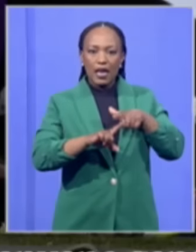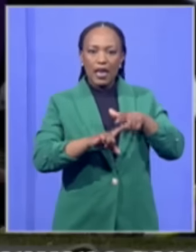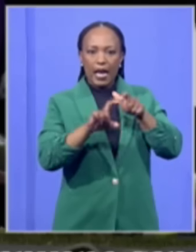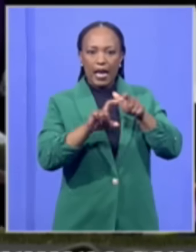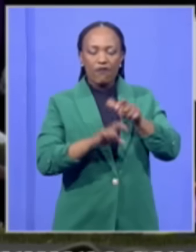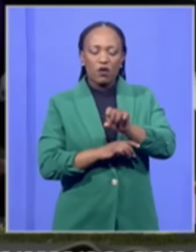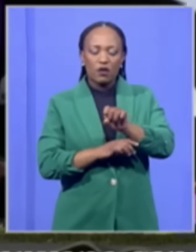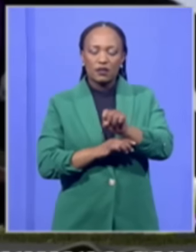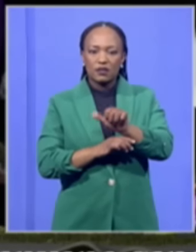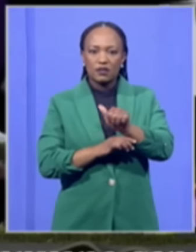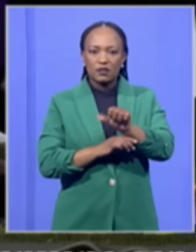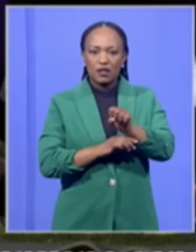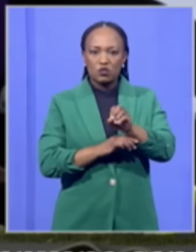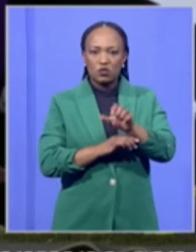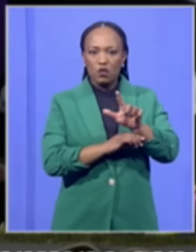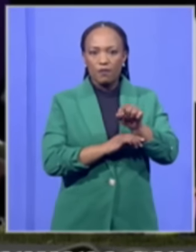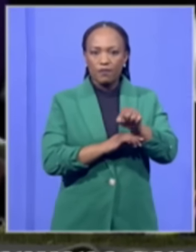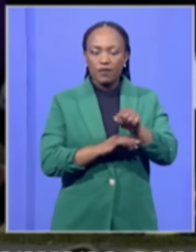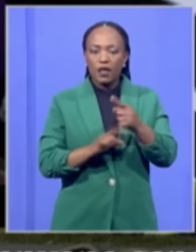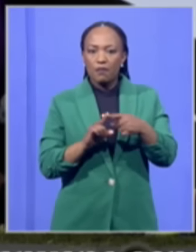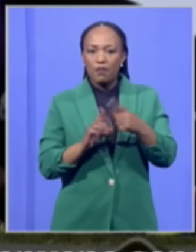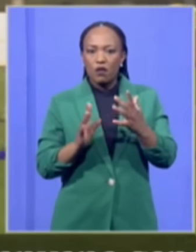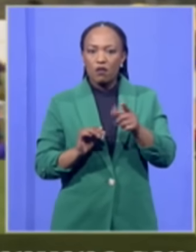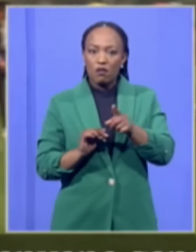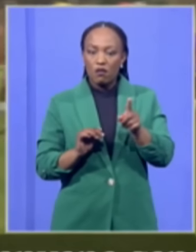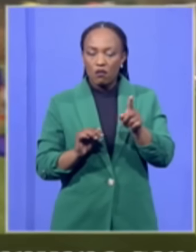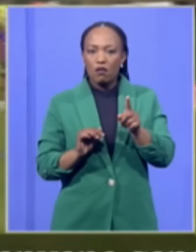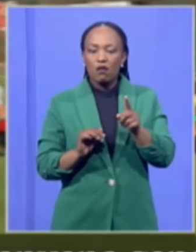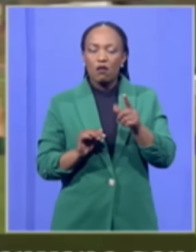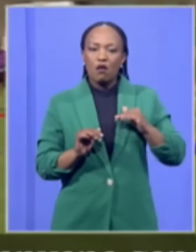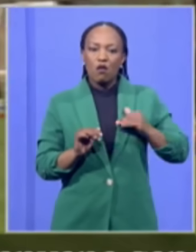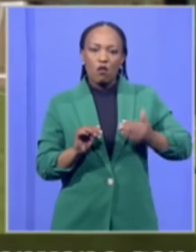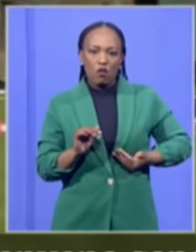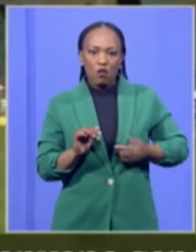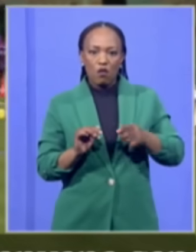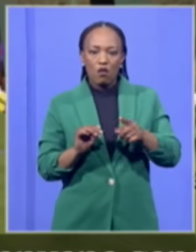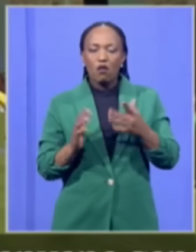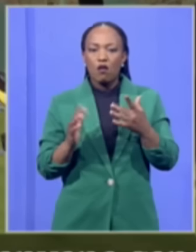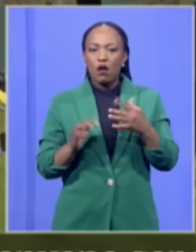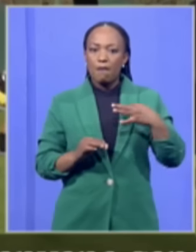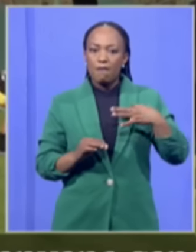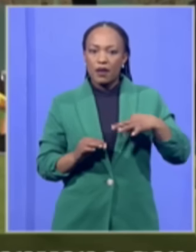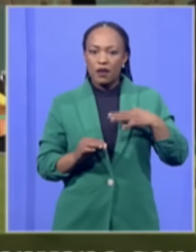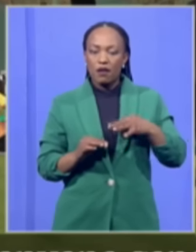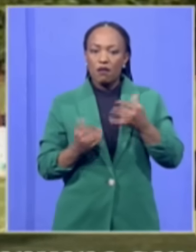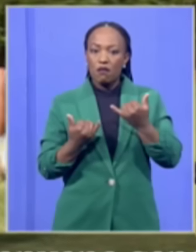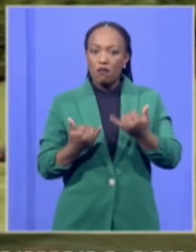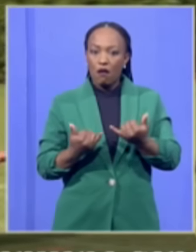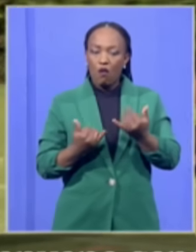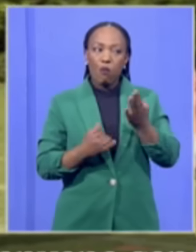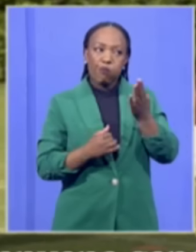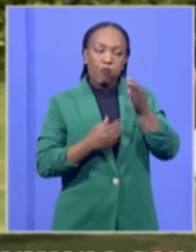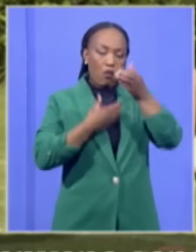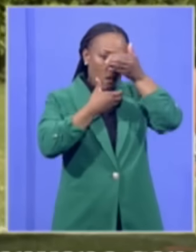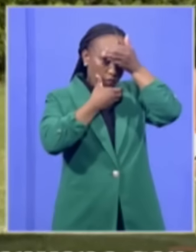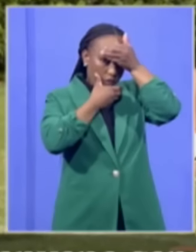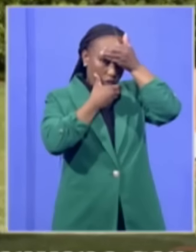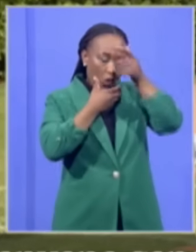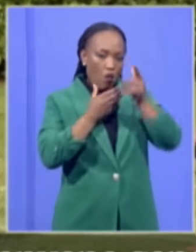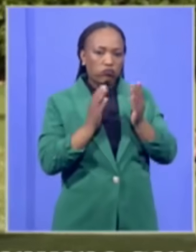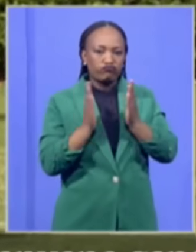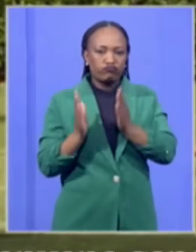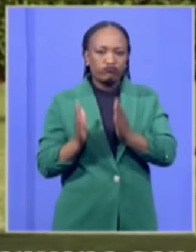Sasol yeo e neago baraloki ba kgwele ya maoto ba basadi dibaka ka nageng. Banyana ga bjale ba ka Morocco fao ba itukišetšago